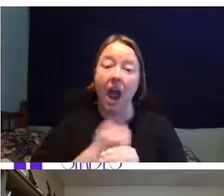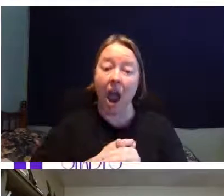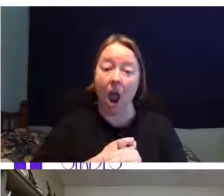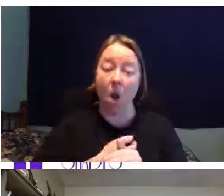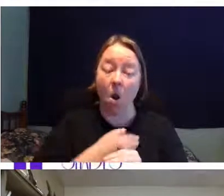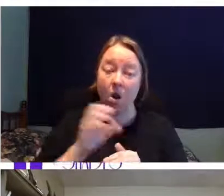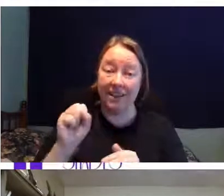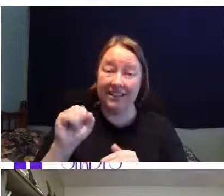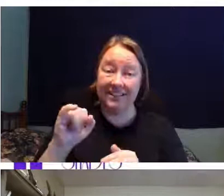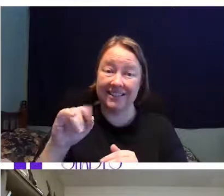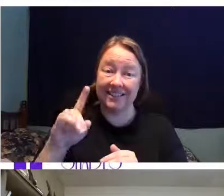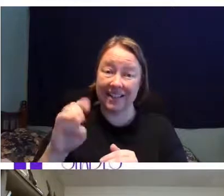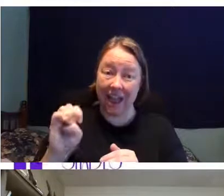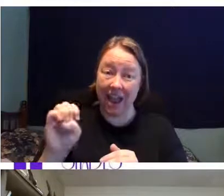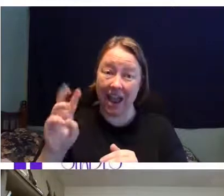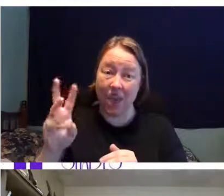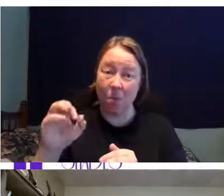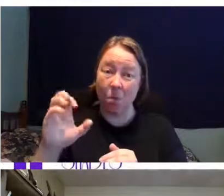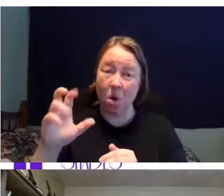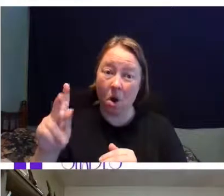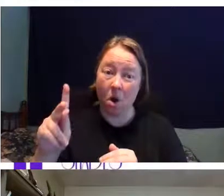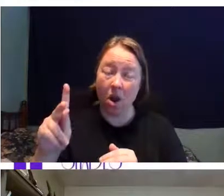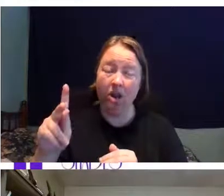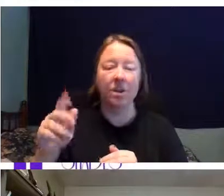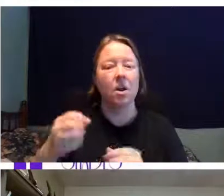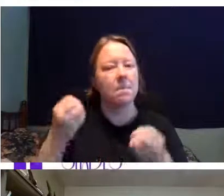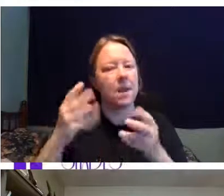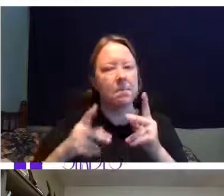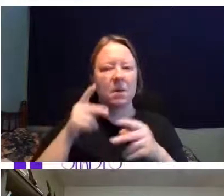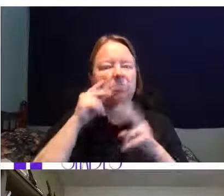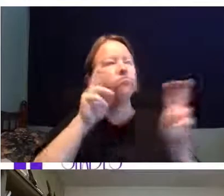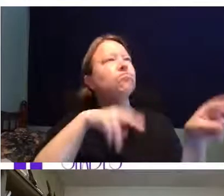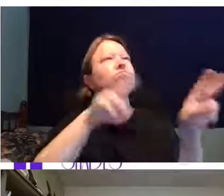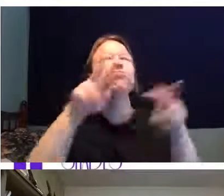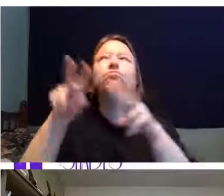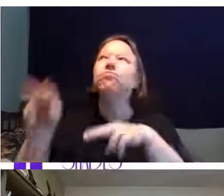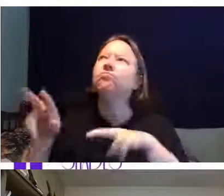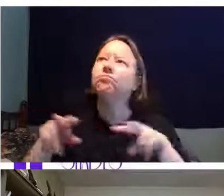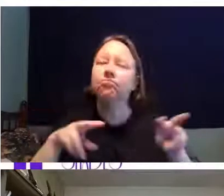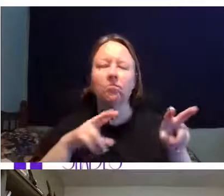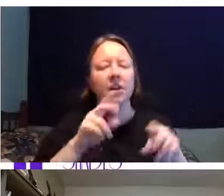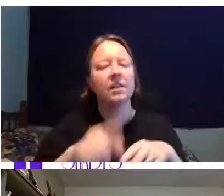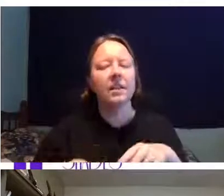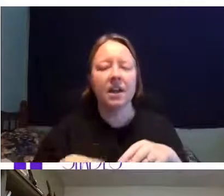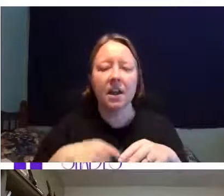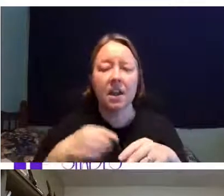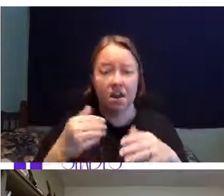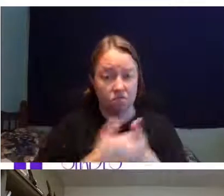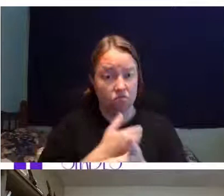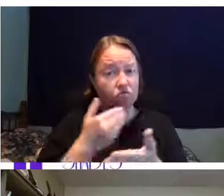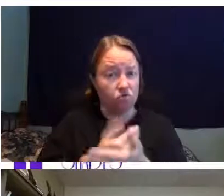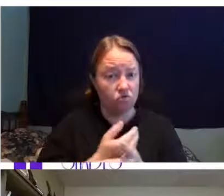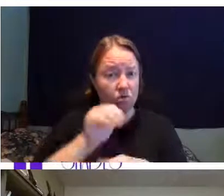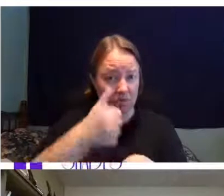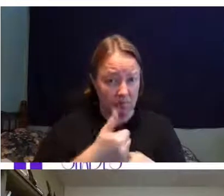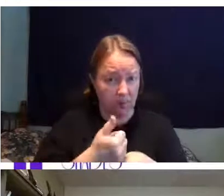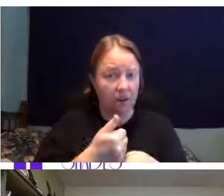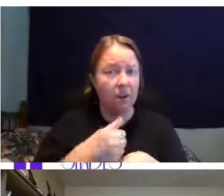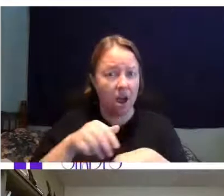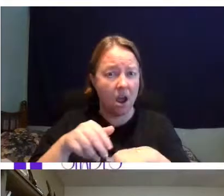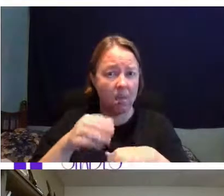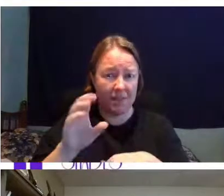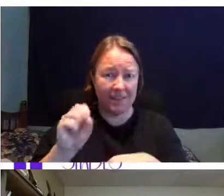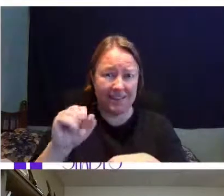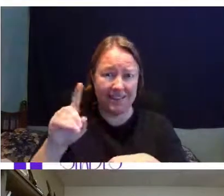there, a lot of the areas, tourist areas, they're pretty newly built. And so,